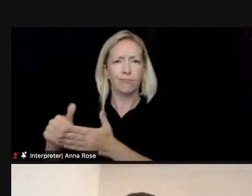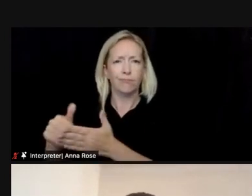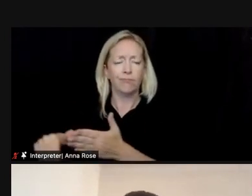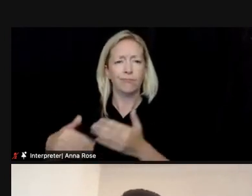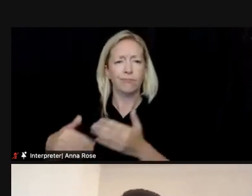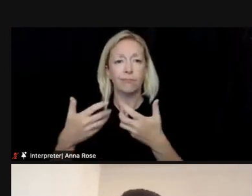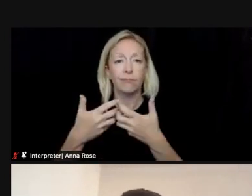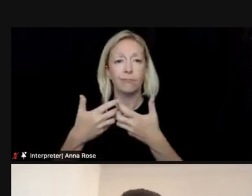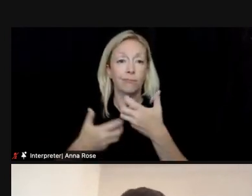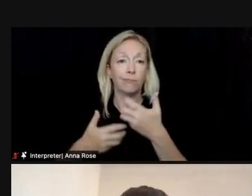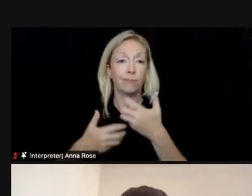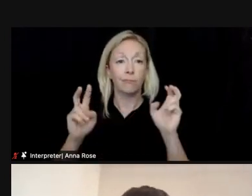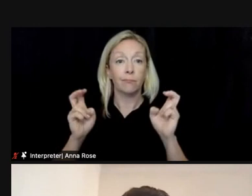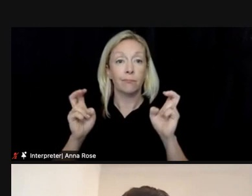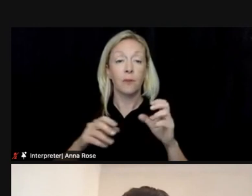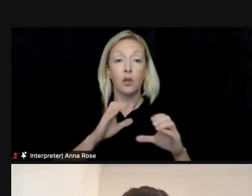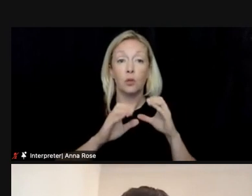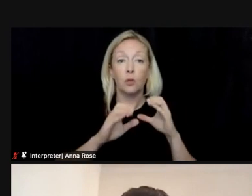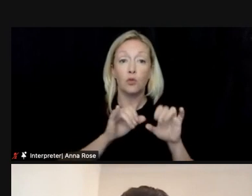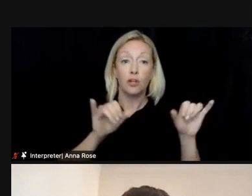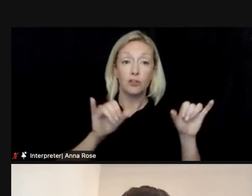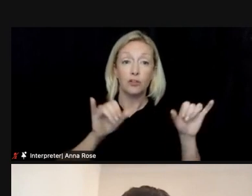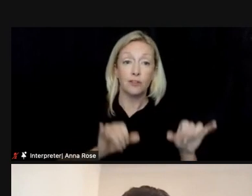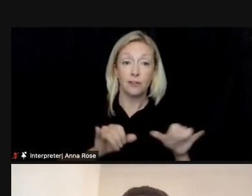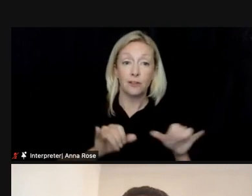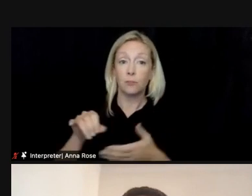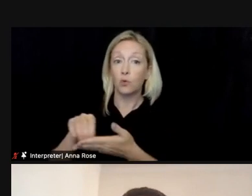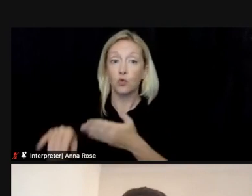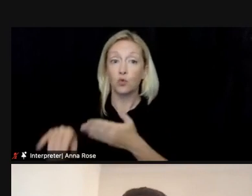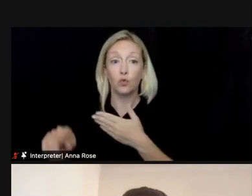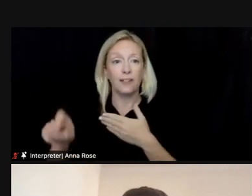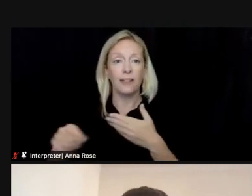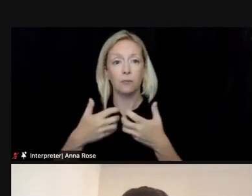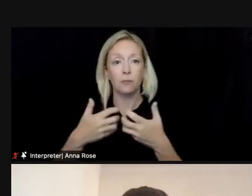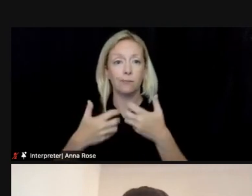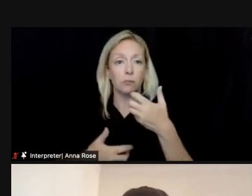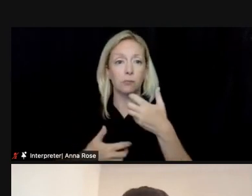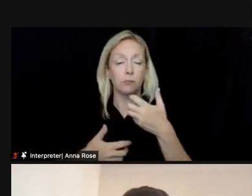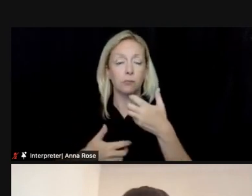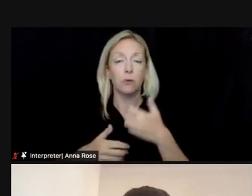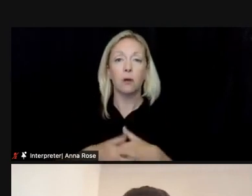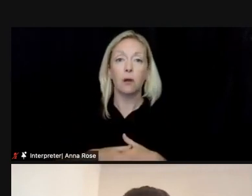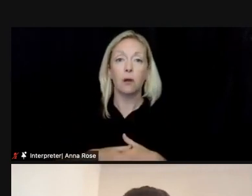mismatches in communication systems that were set up for students. So something might be